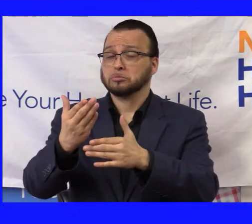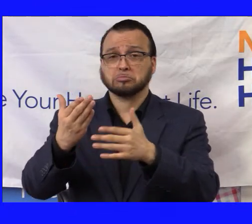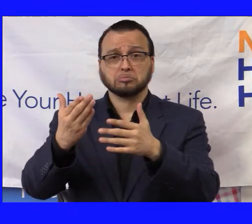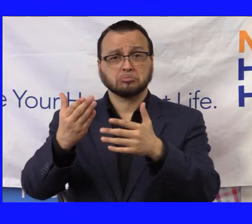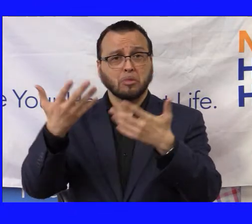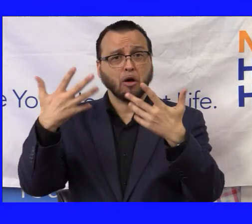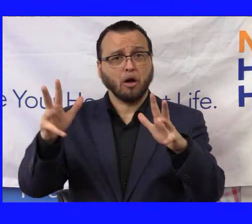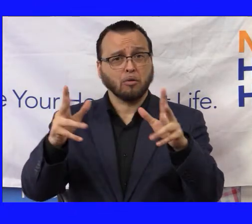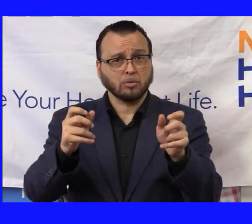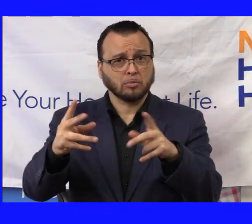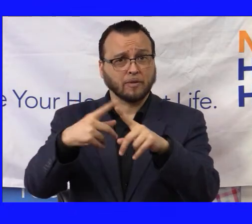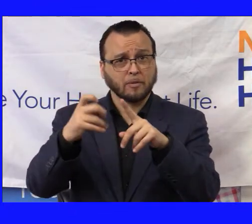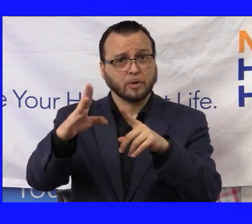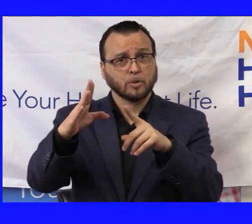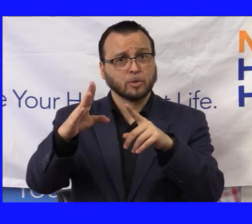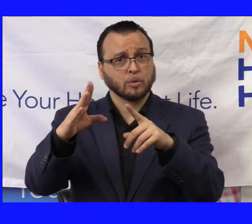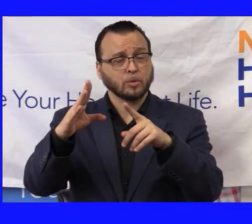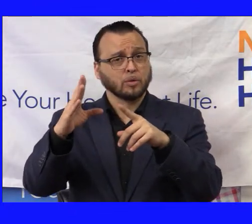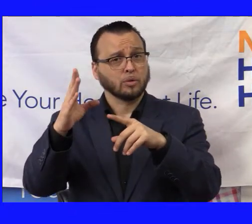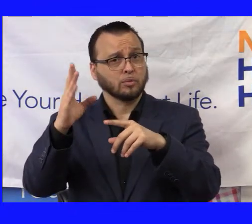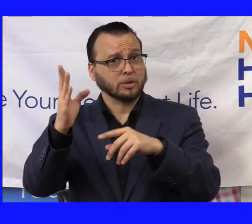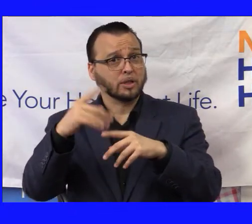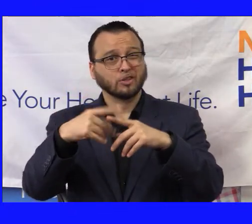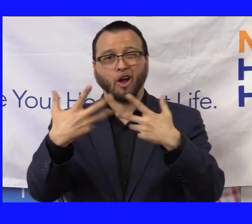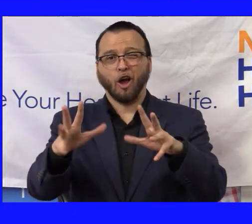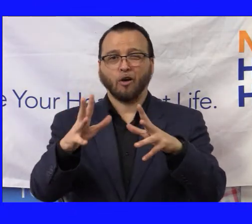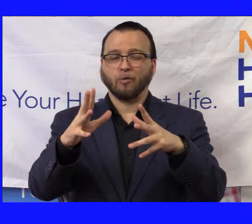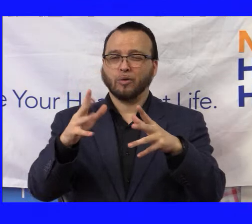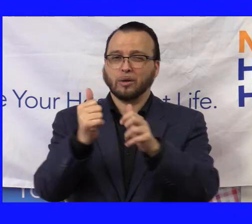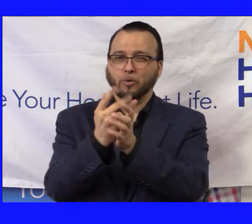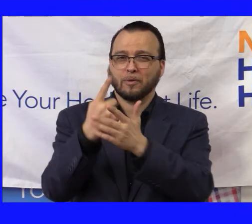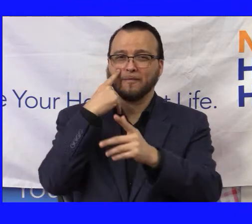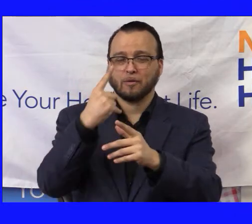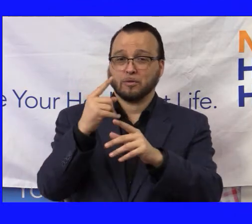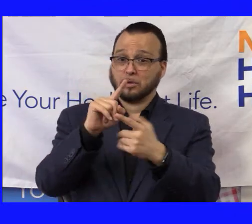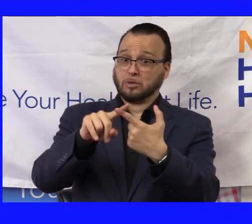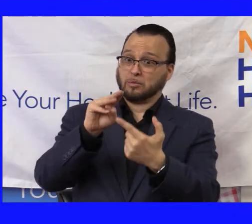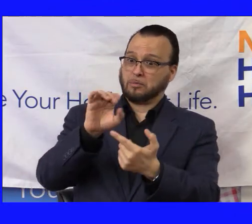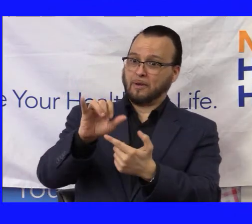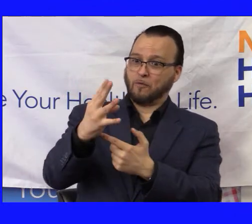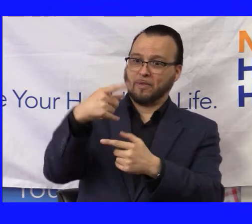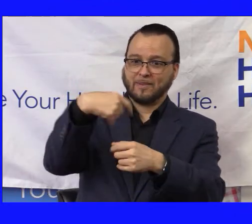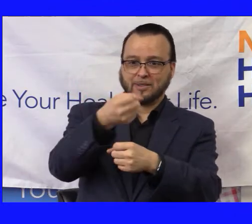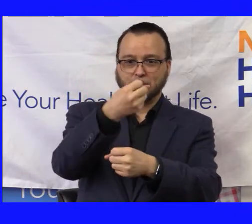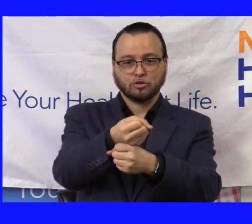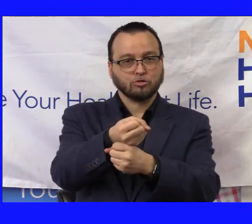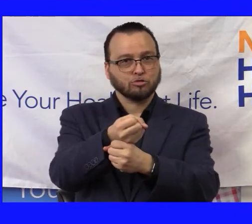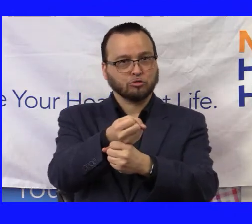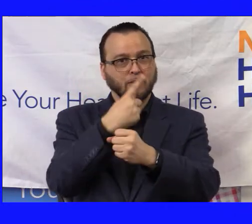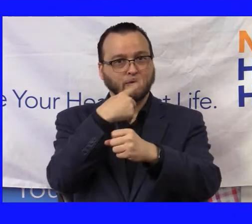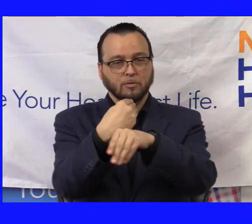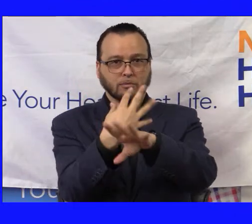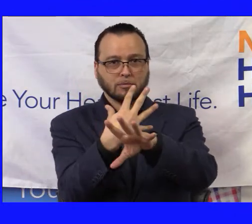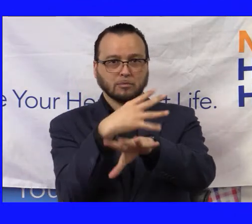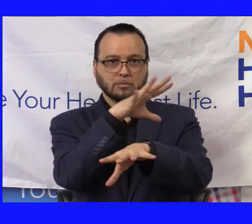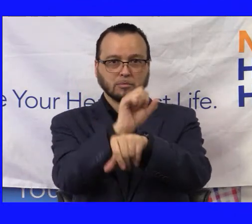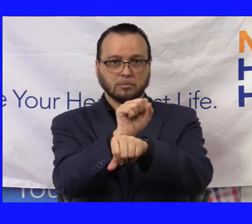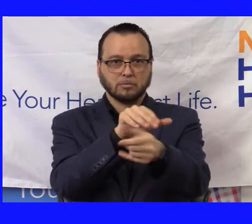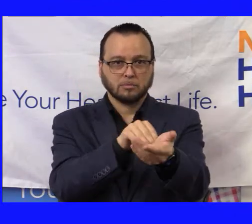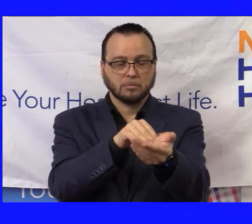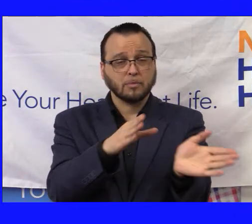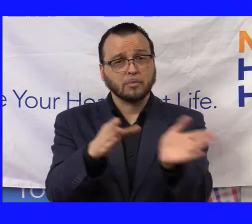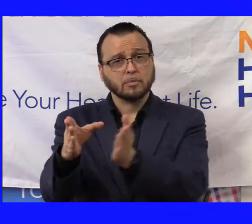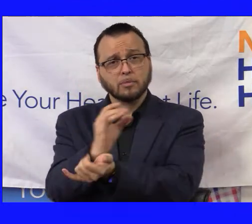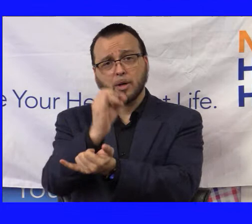presentation, have now been extended for telemedicine and COVID testing to May 4th of this year. And lastly, the